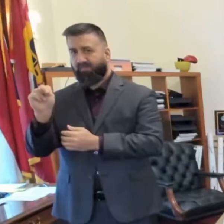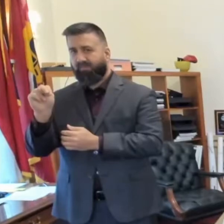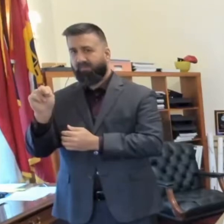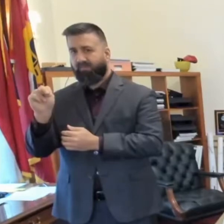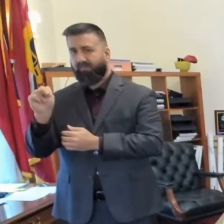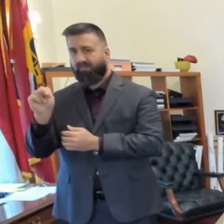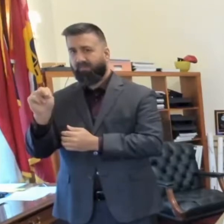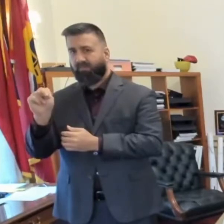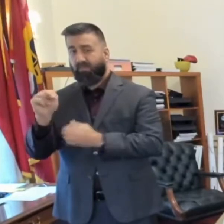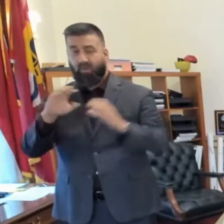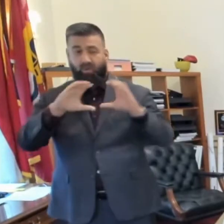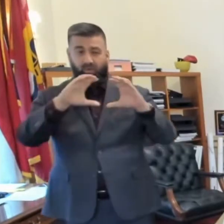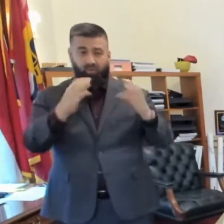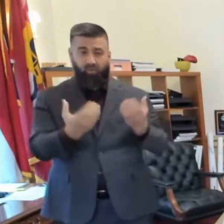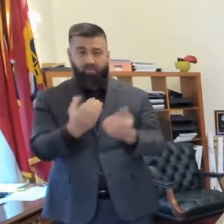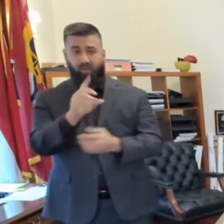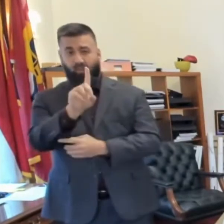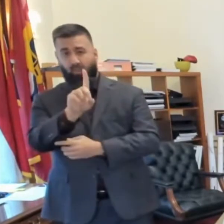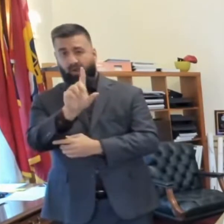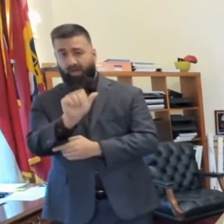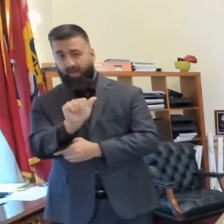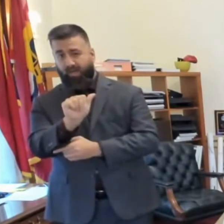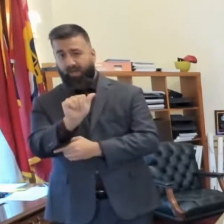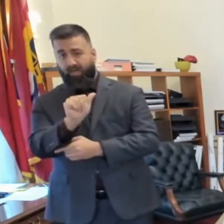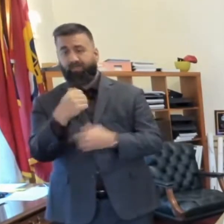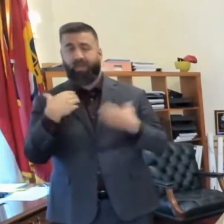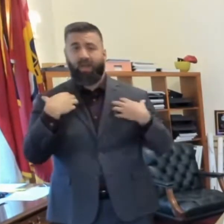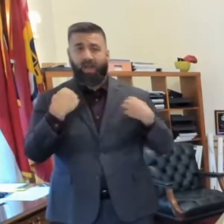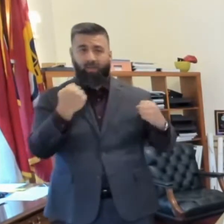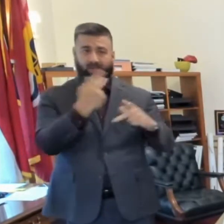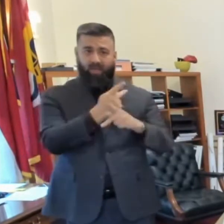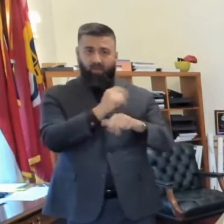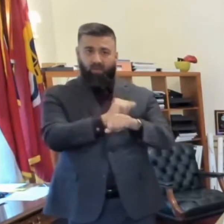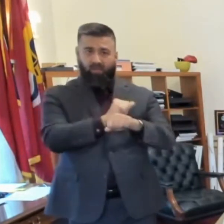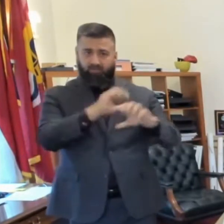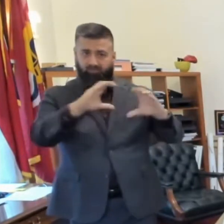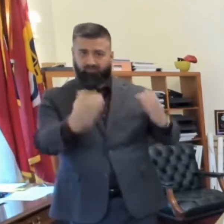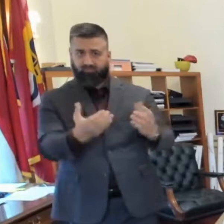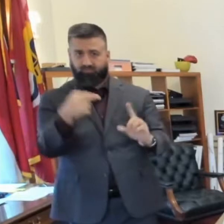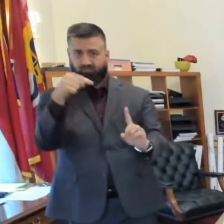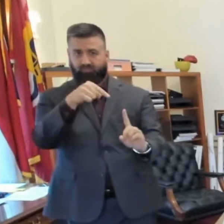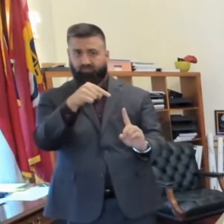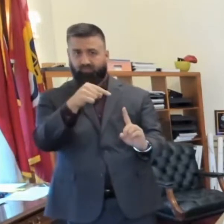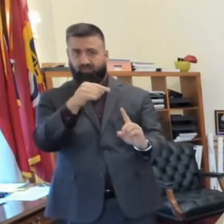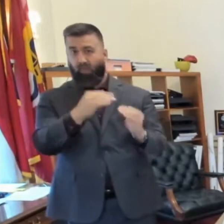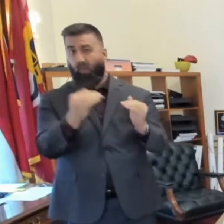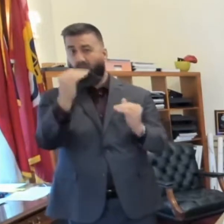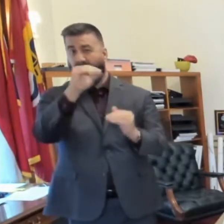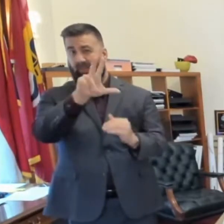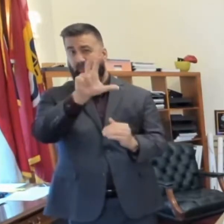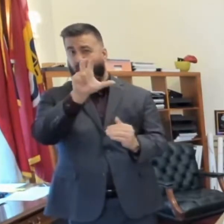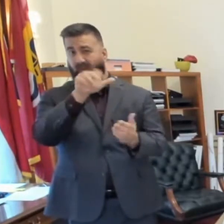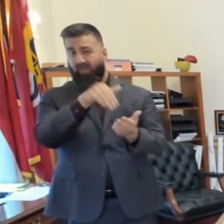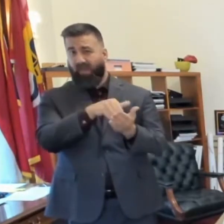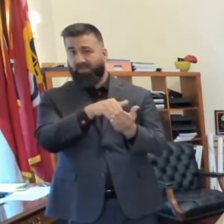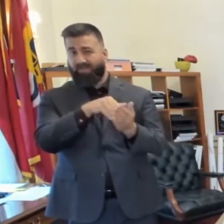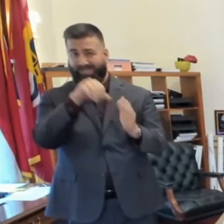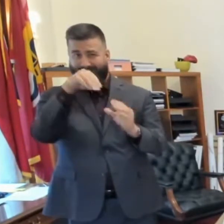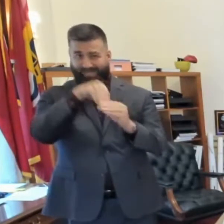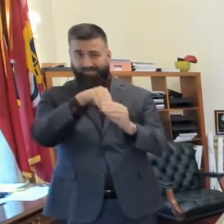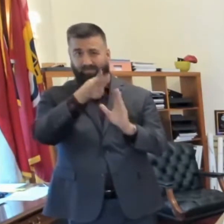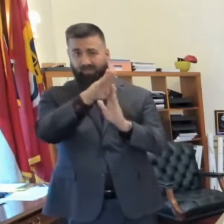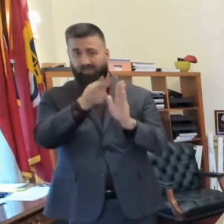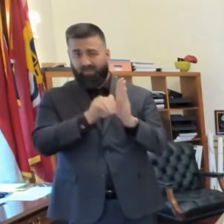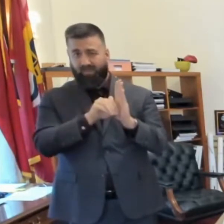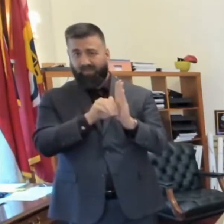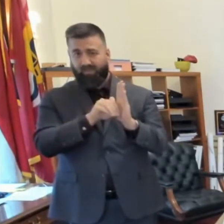Group 1A is healthcare workers. There's about over 300,000 healthcare workers in the state, and